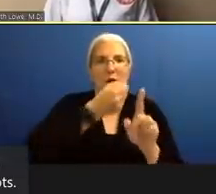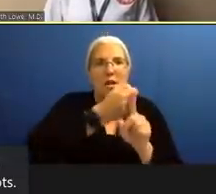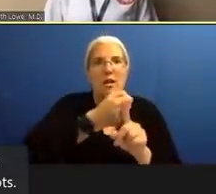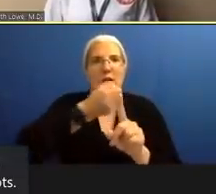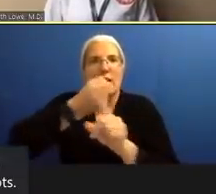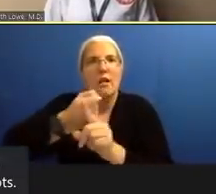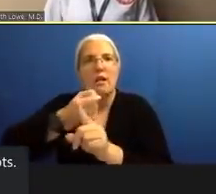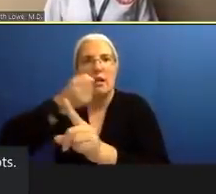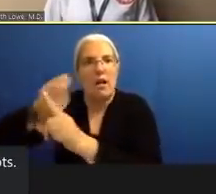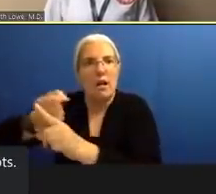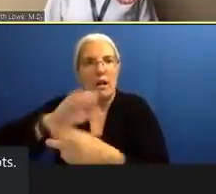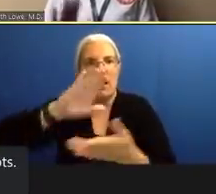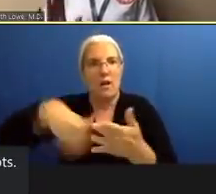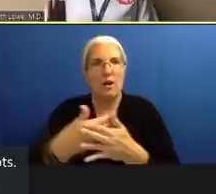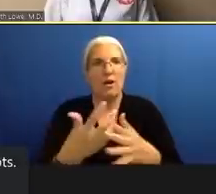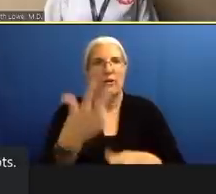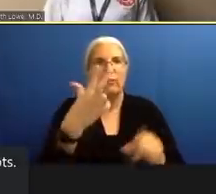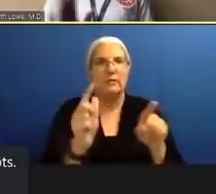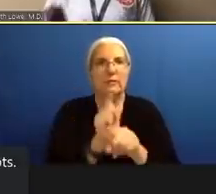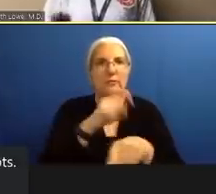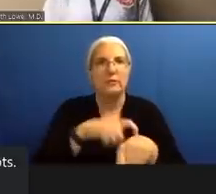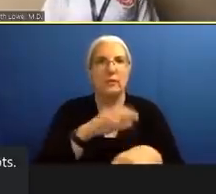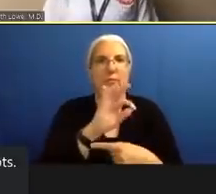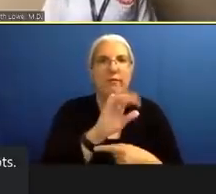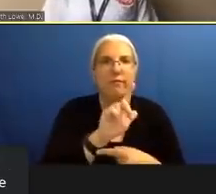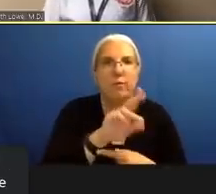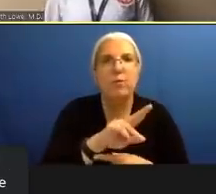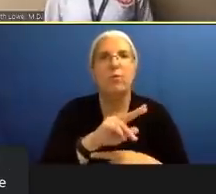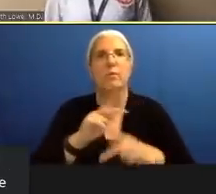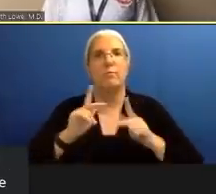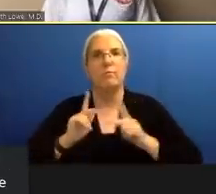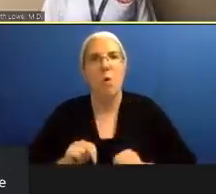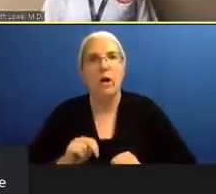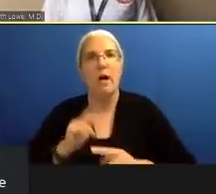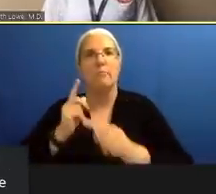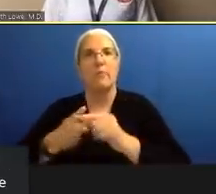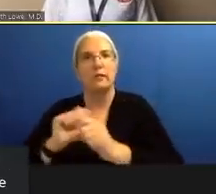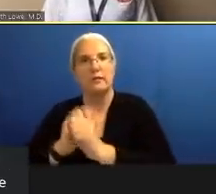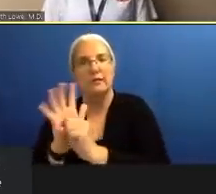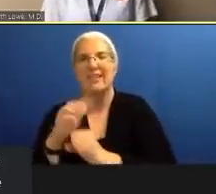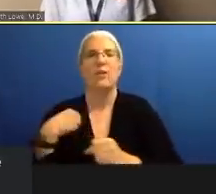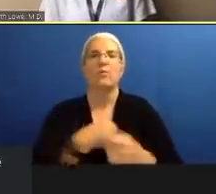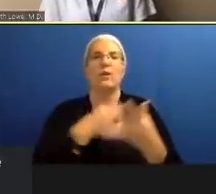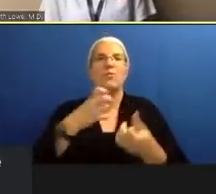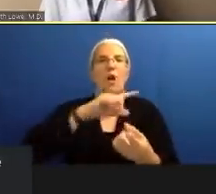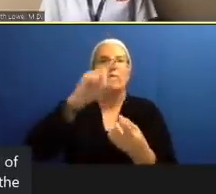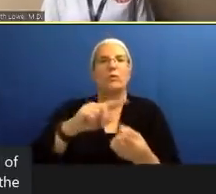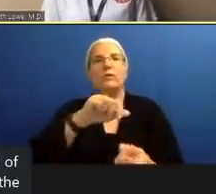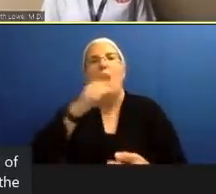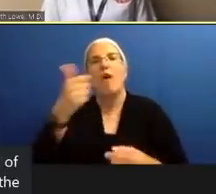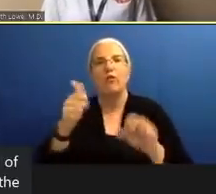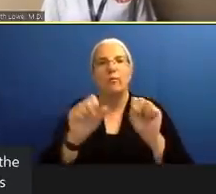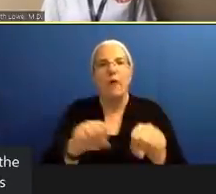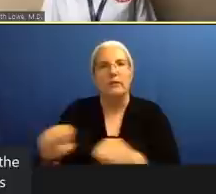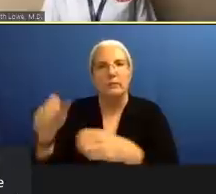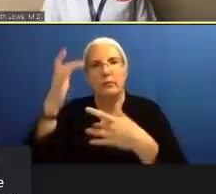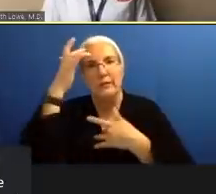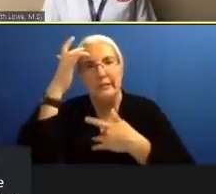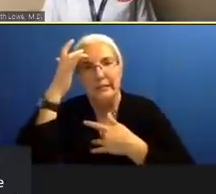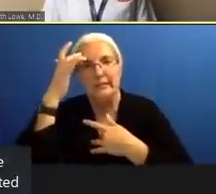that we can reduce any other infections and all those diseases that used to exist before COVID-19, we still need to take care of all of